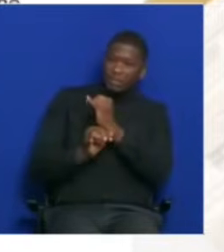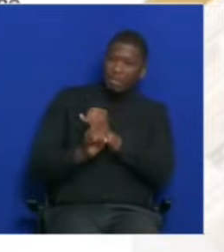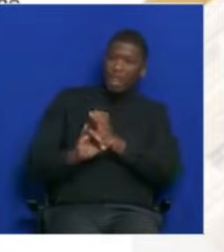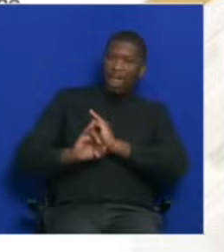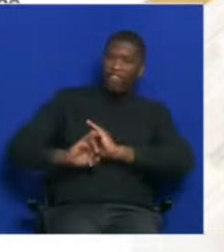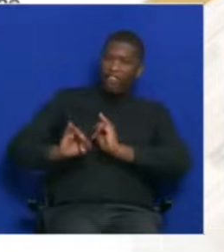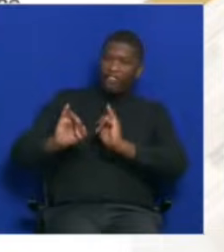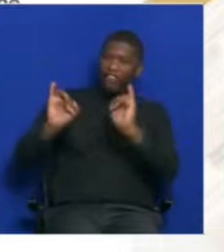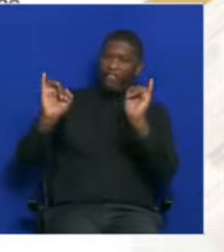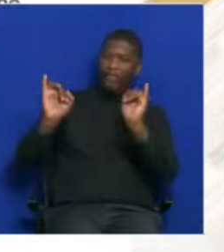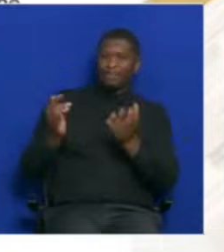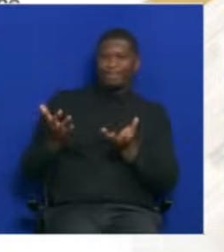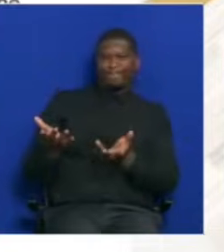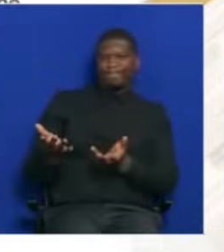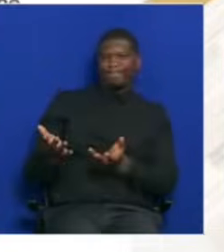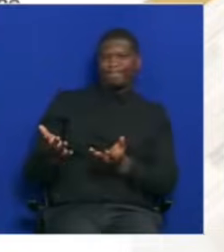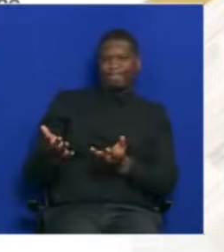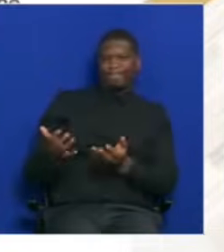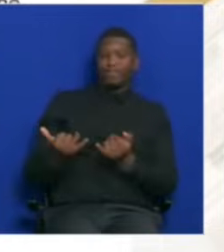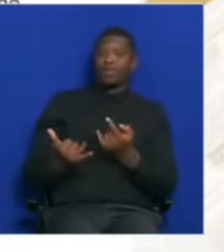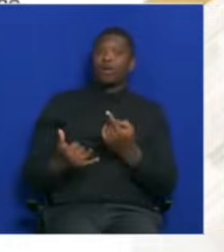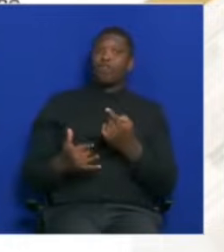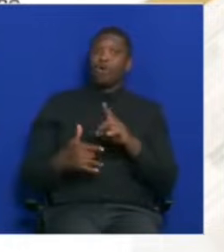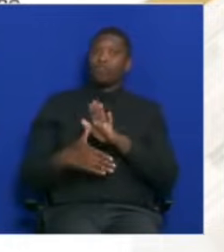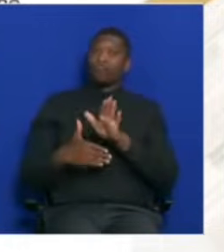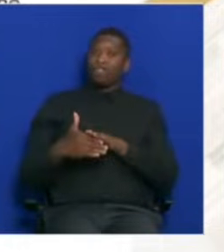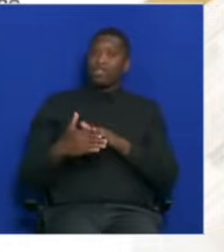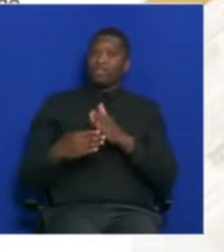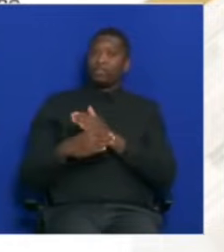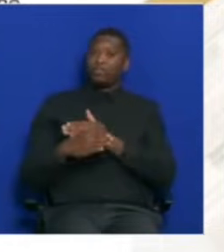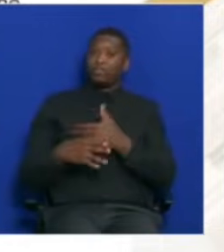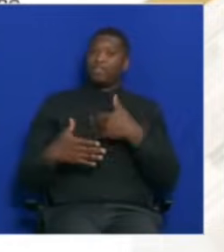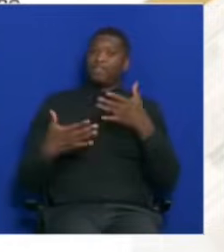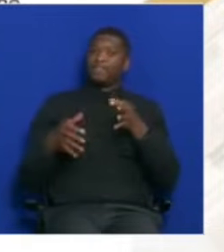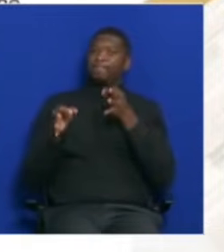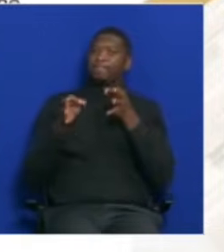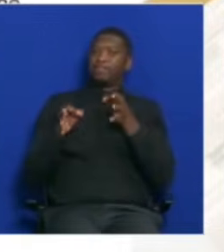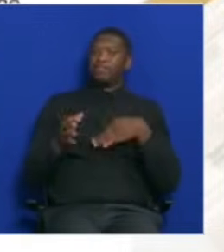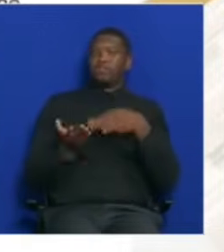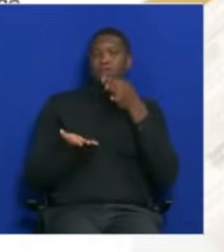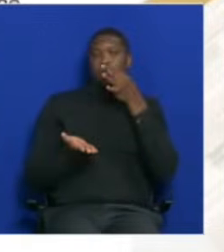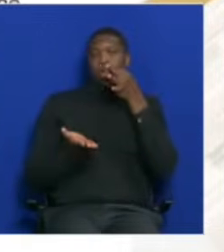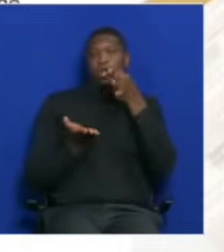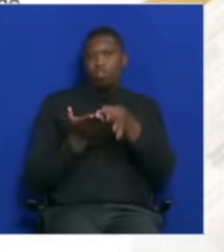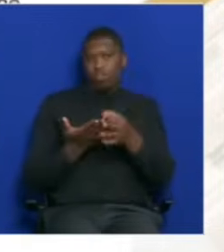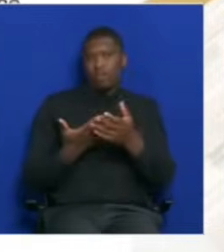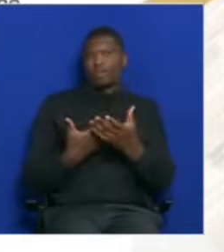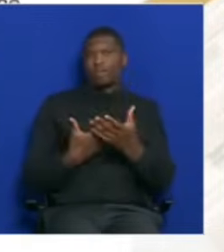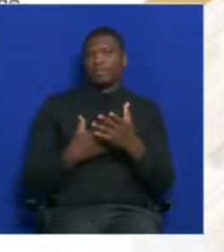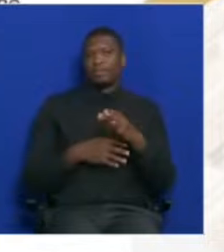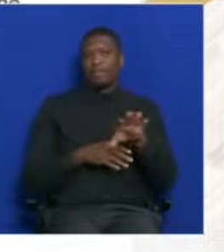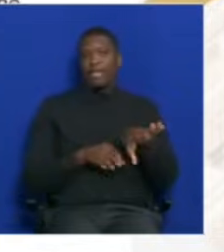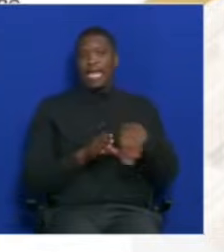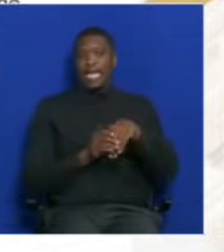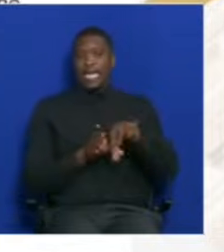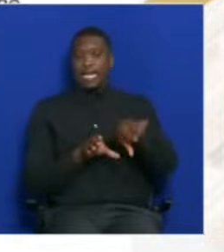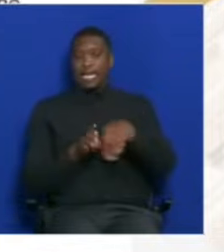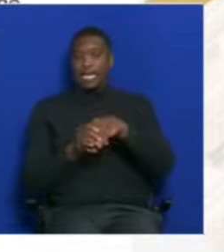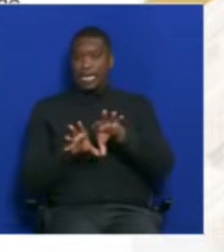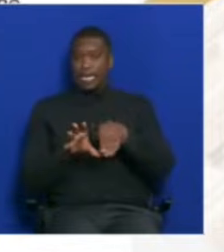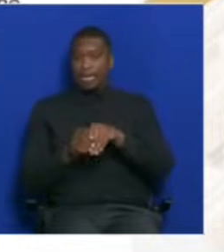For the reasons set out above, I recommend that the intake and selection process contained in the operational